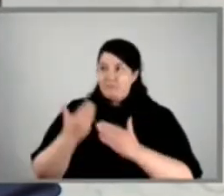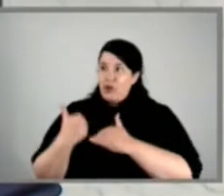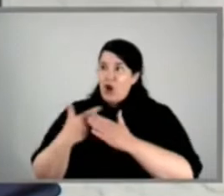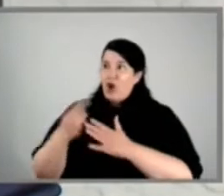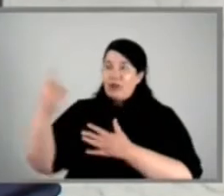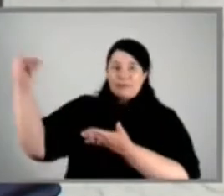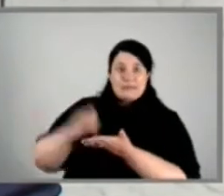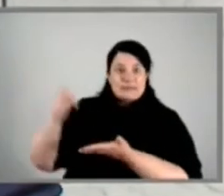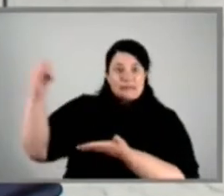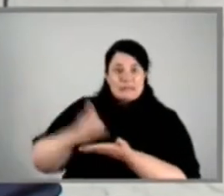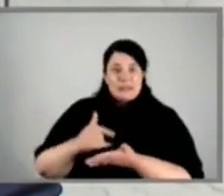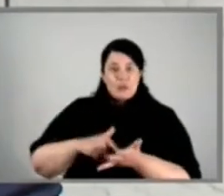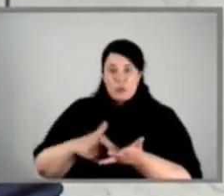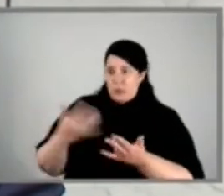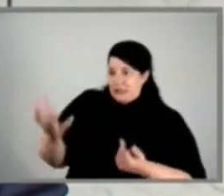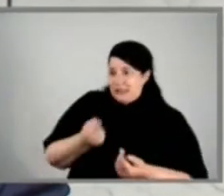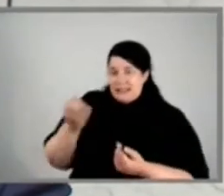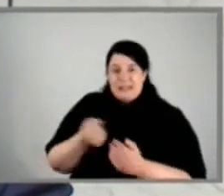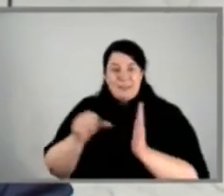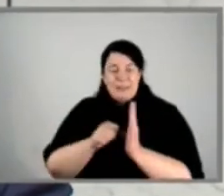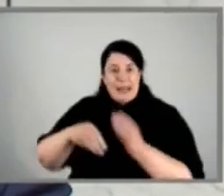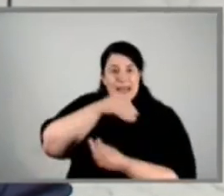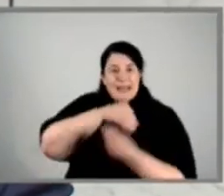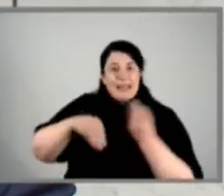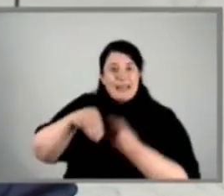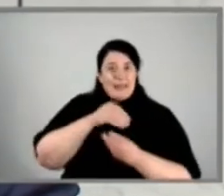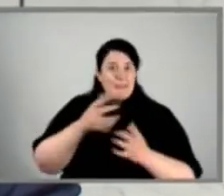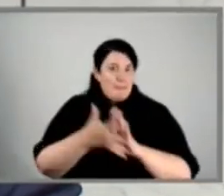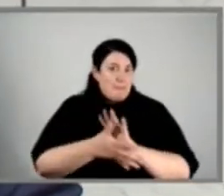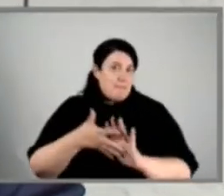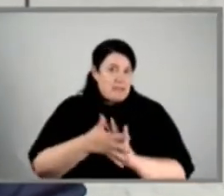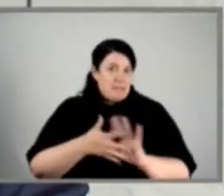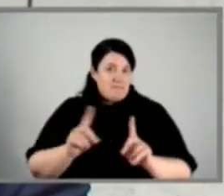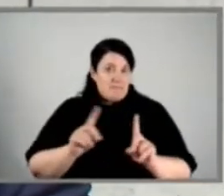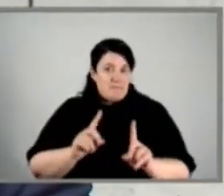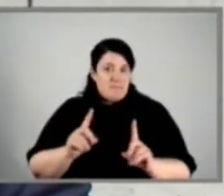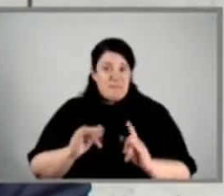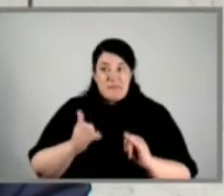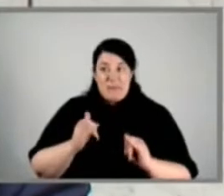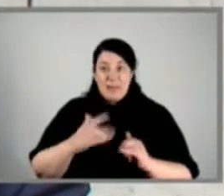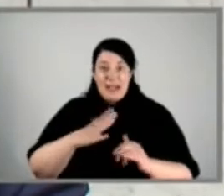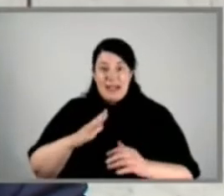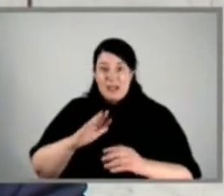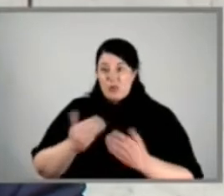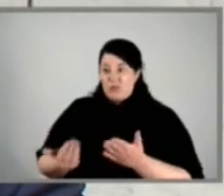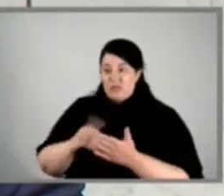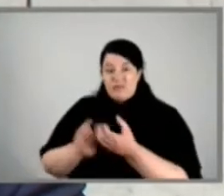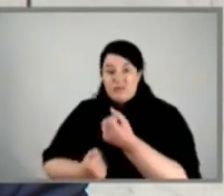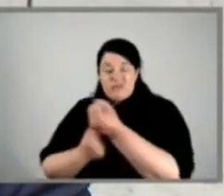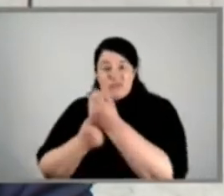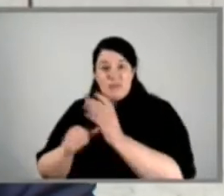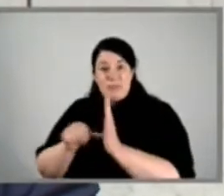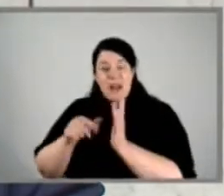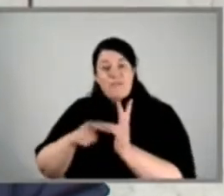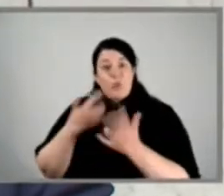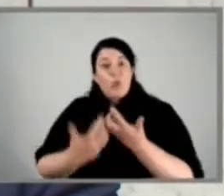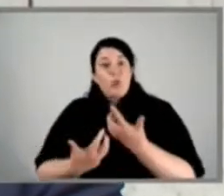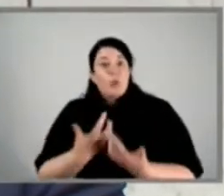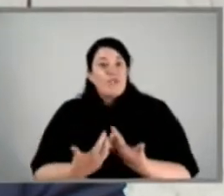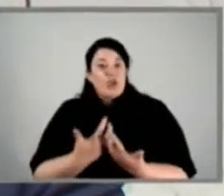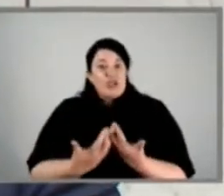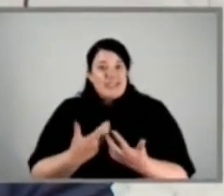of income, are you going to have to revisit maybe providing support to universities if there is a sort of a delay in coming